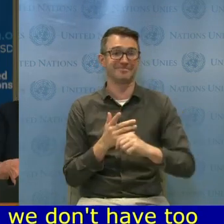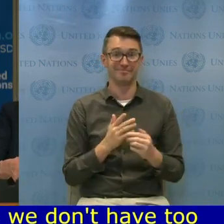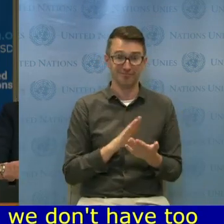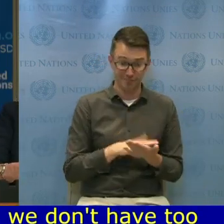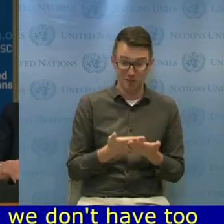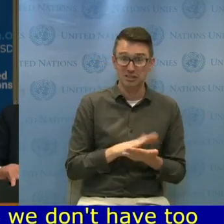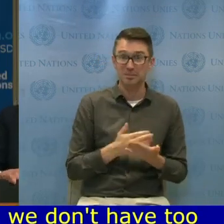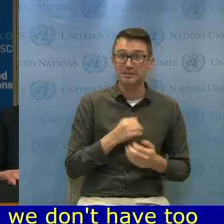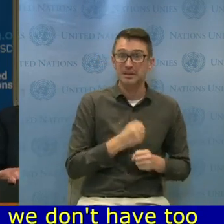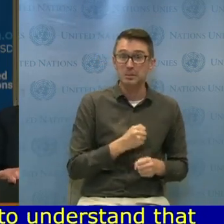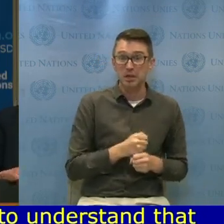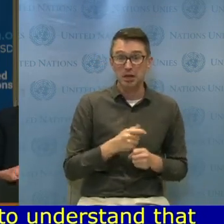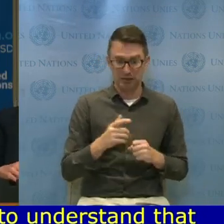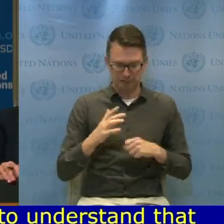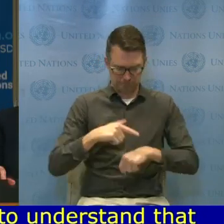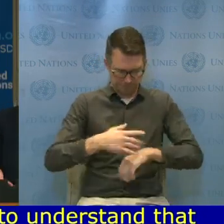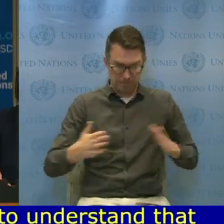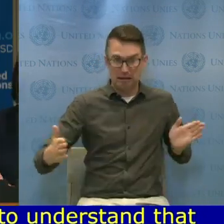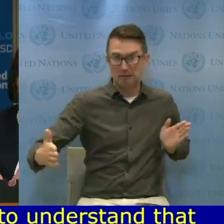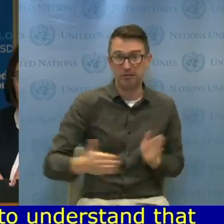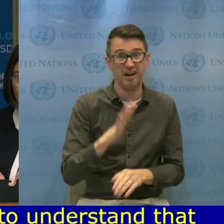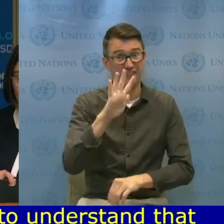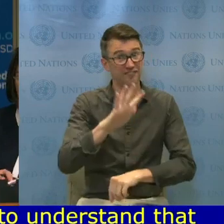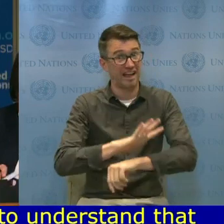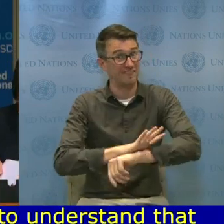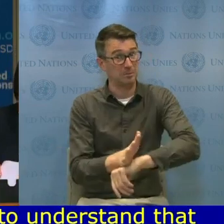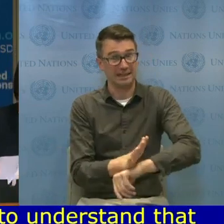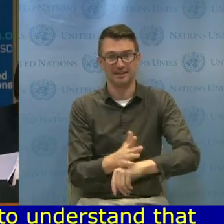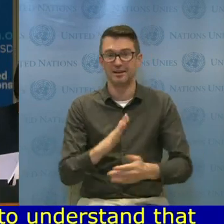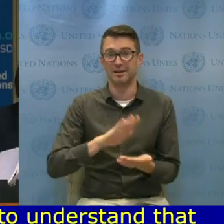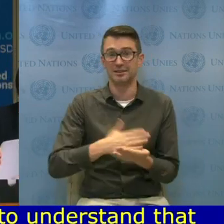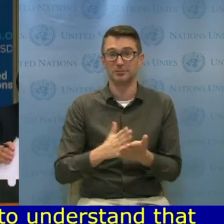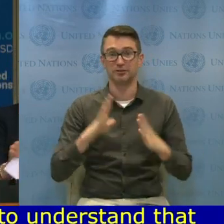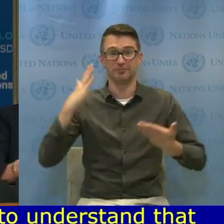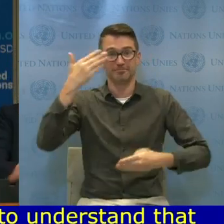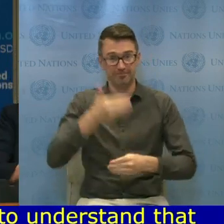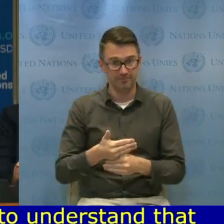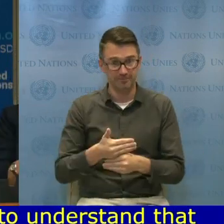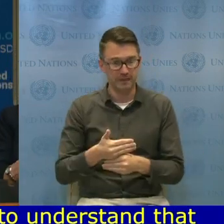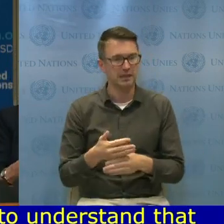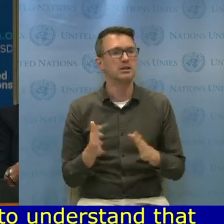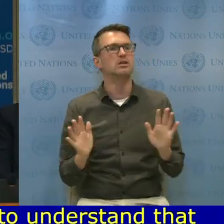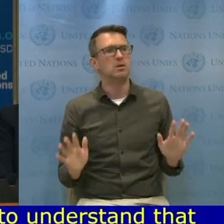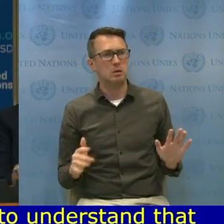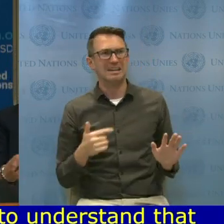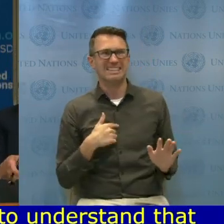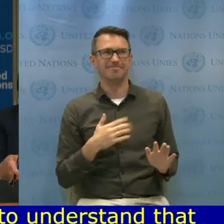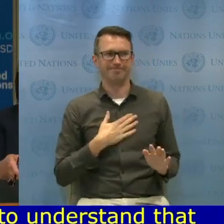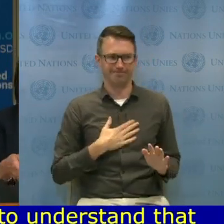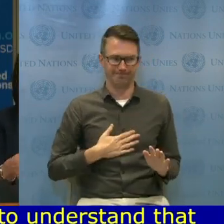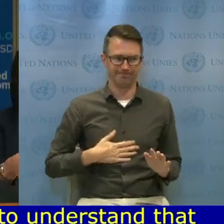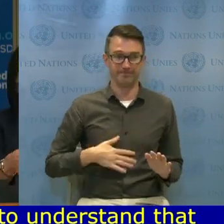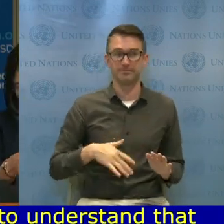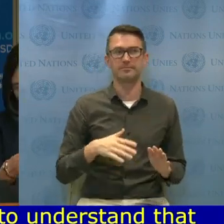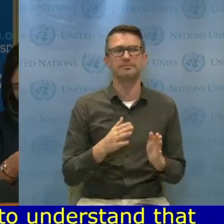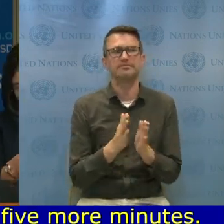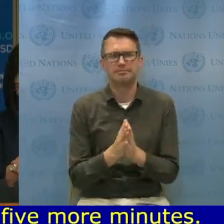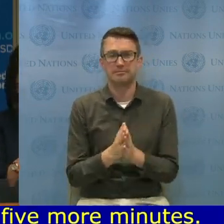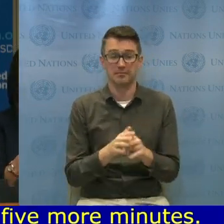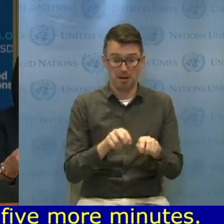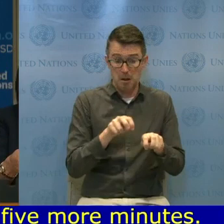would like to ask all the panelists, just to give them a wrap-up